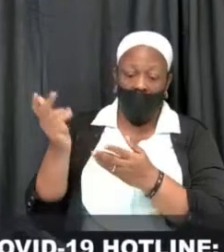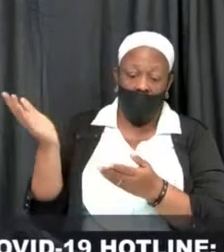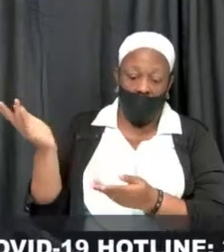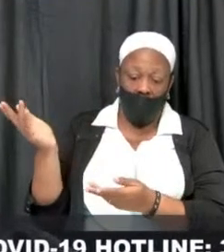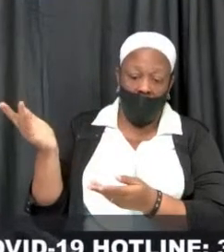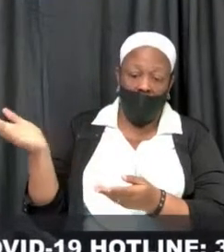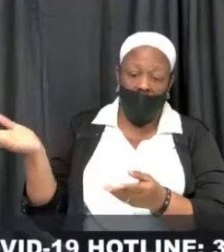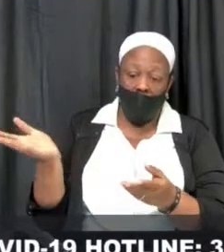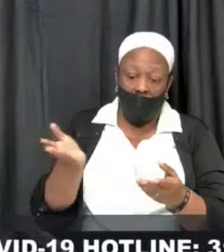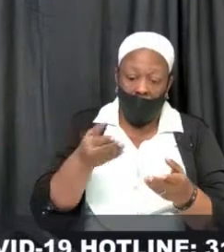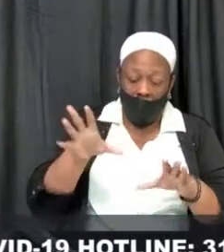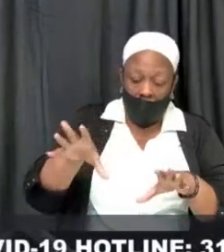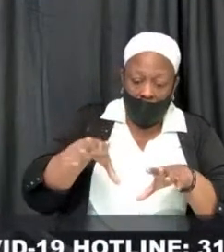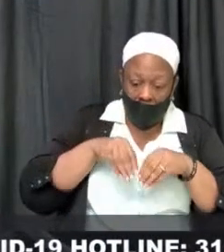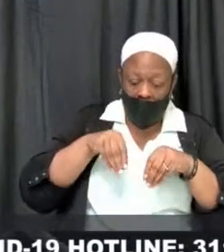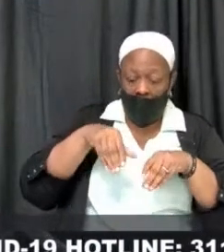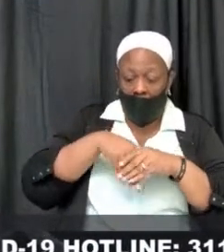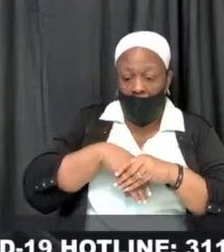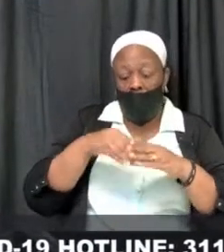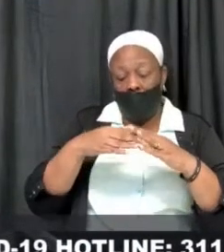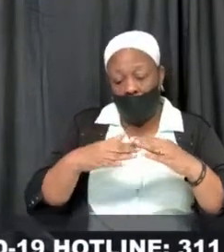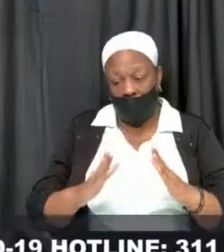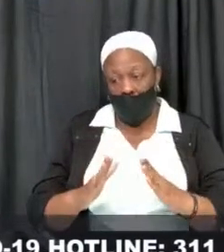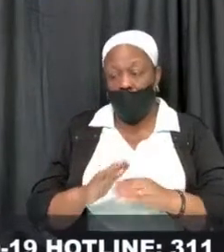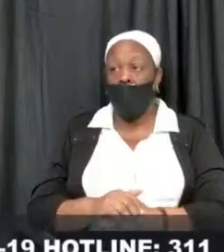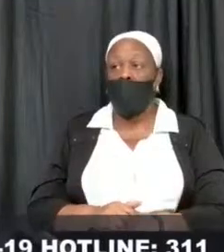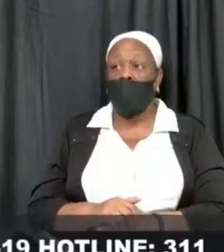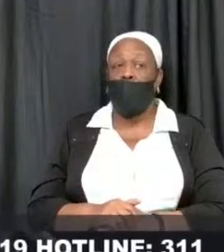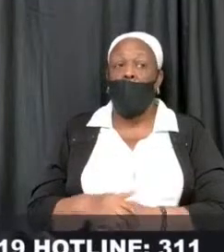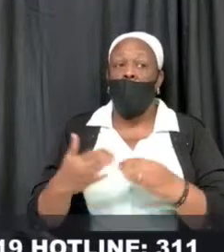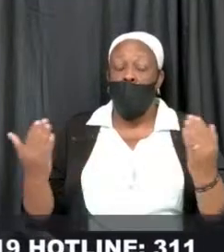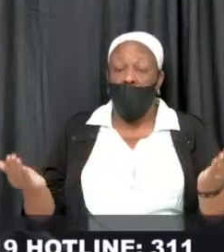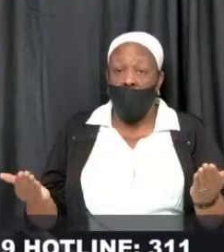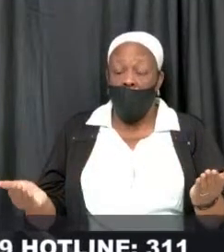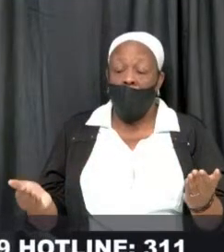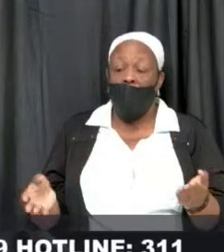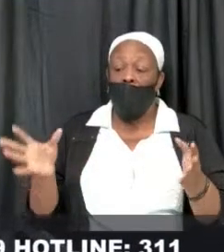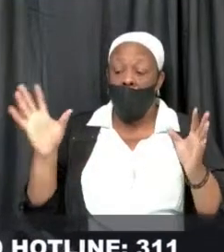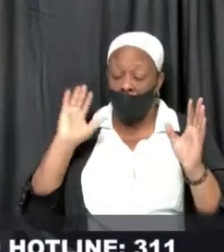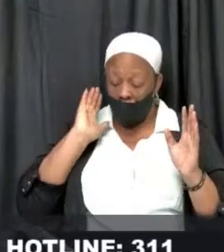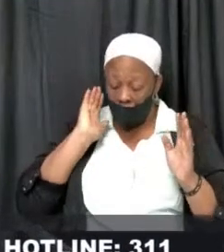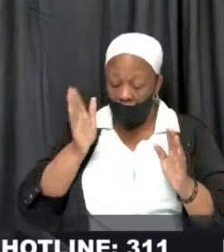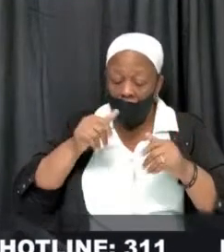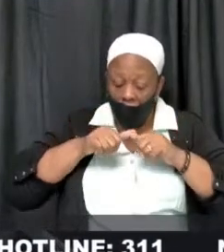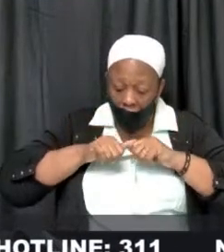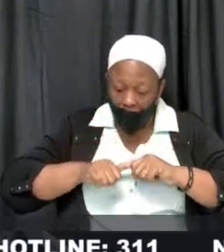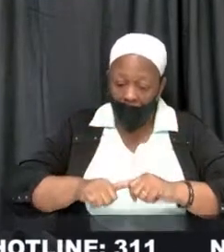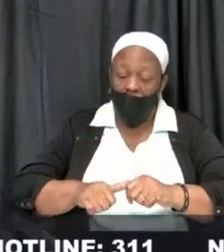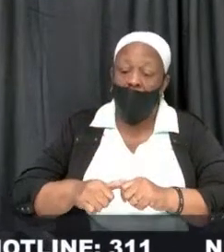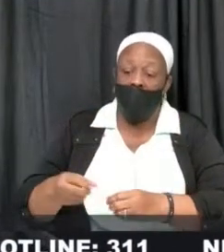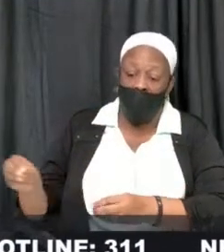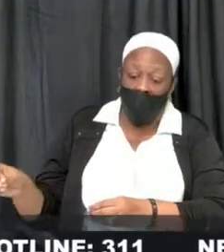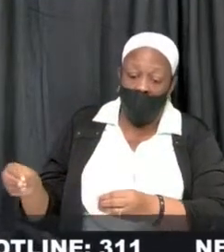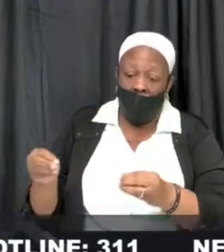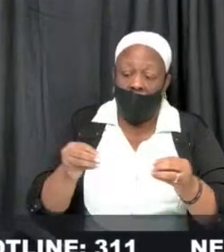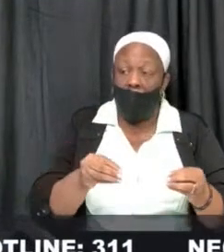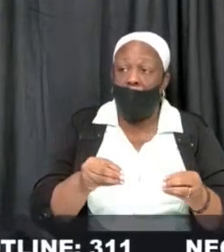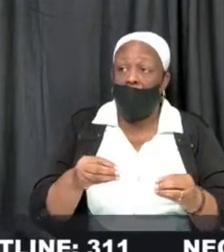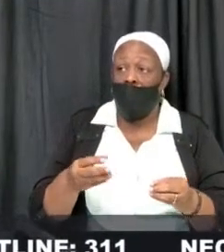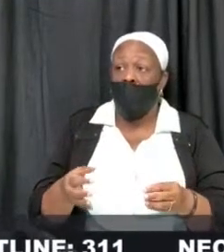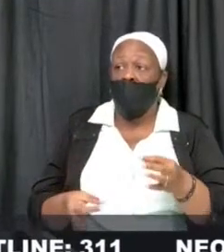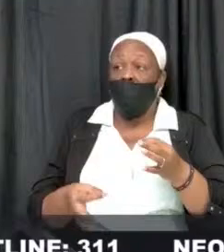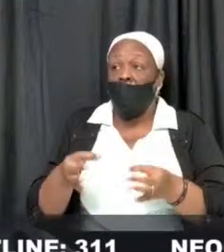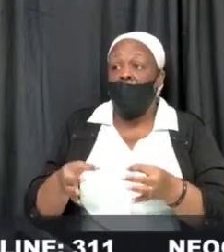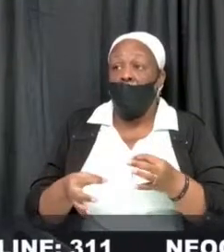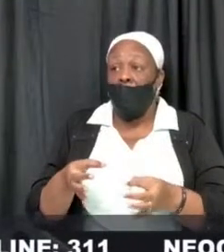continue to support the drive. We are going to continue with the drive, because this drive also should assist us in the event that we are